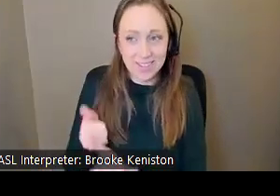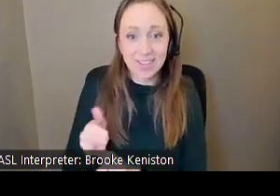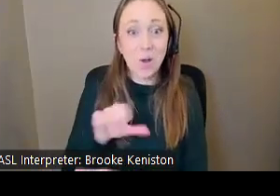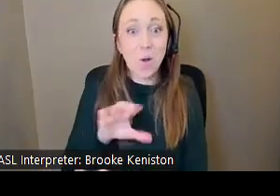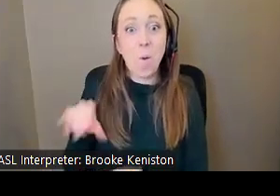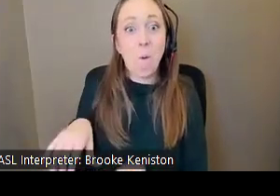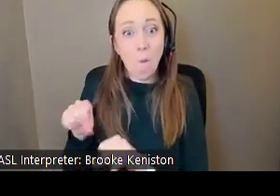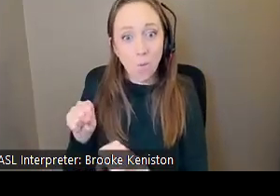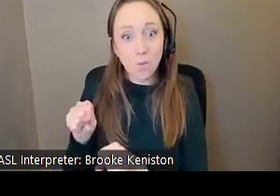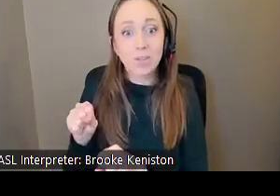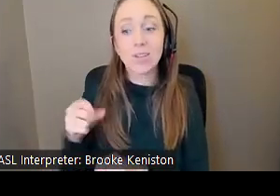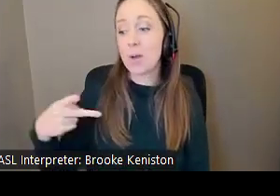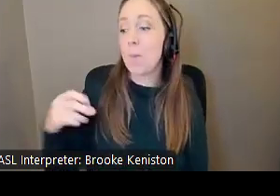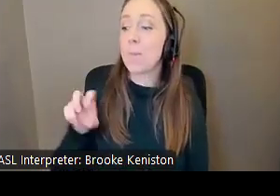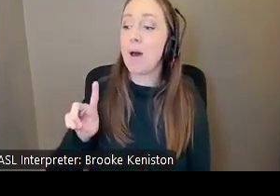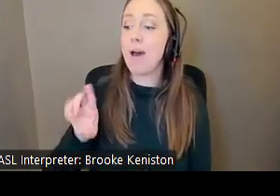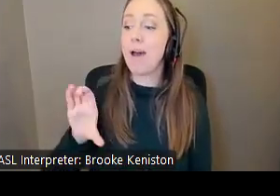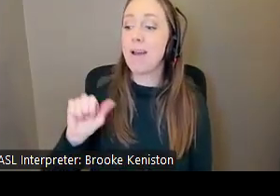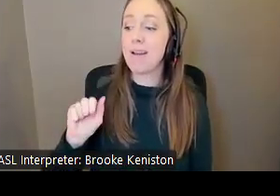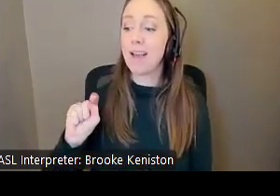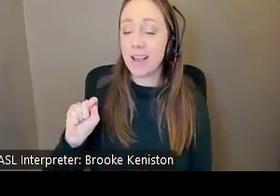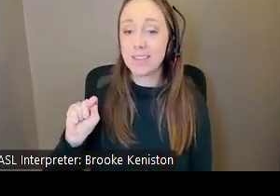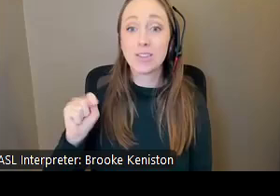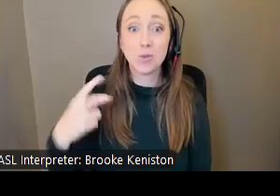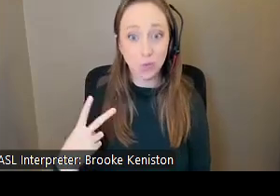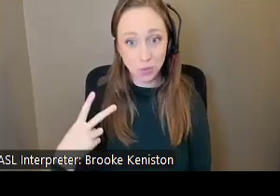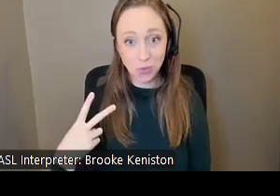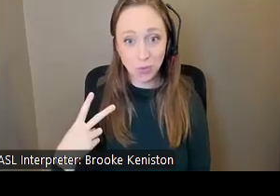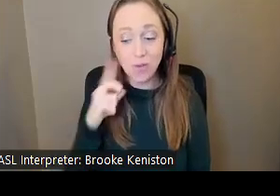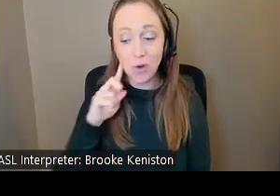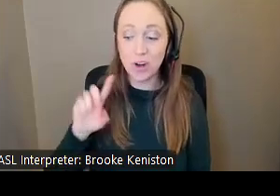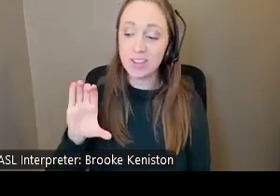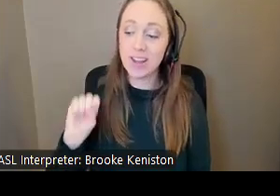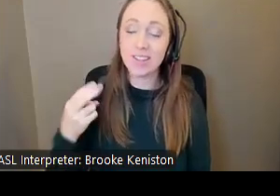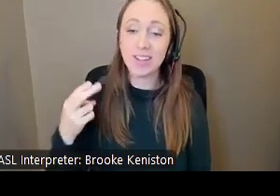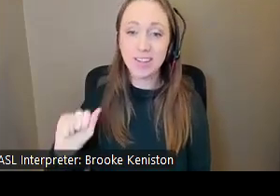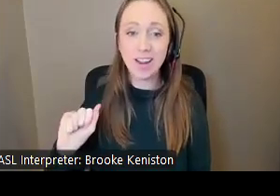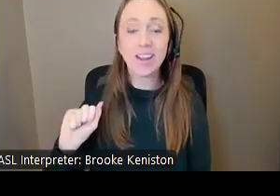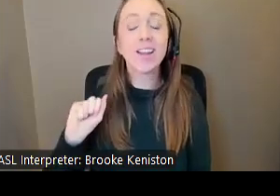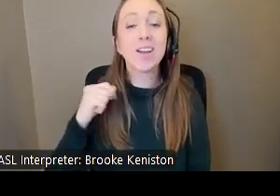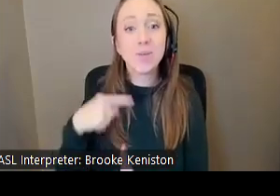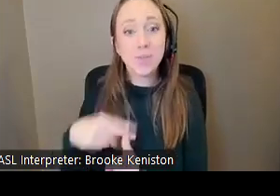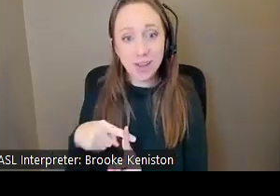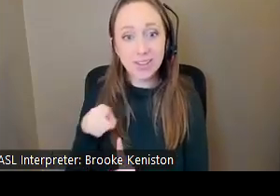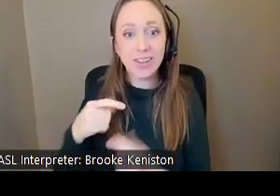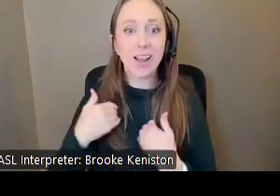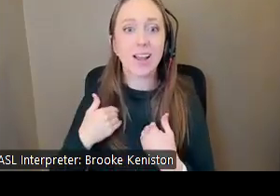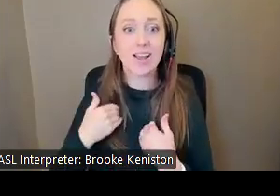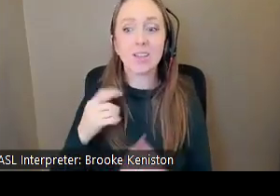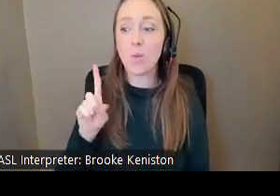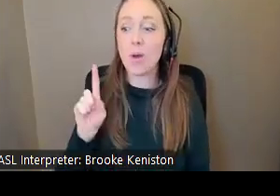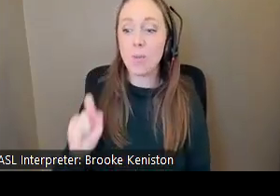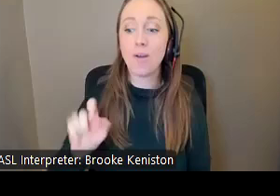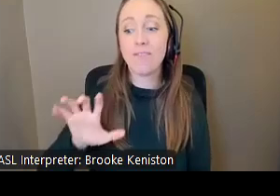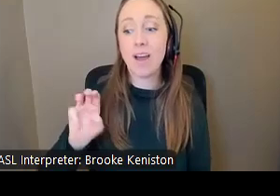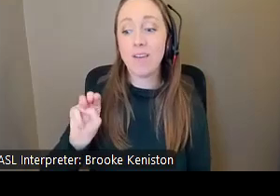CFHA, and he's developed an app to improve the wellness of physicians and has $1.5 million of investment money for the